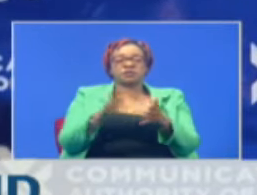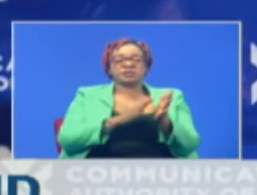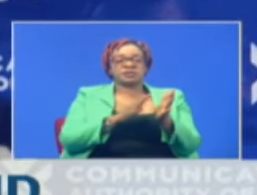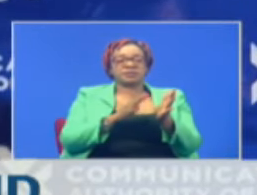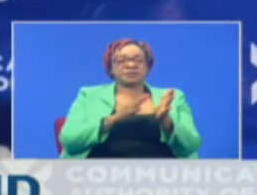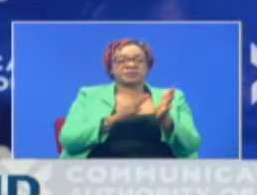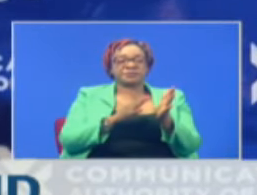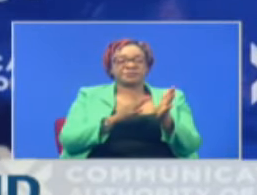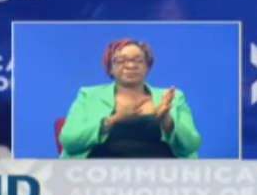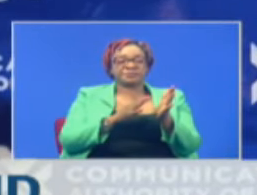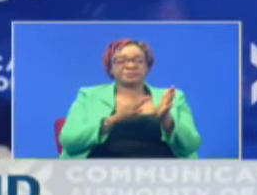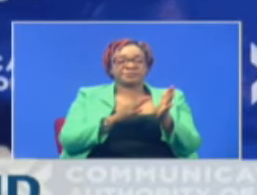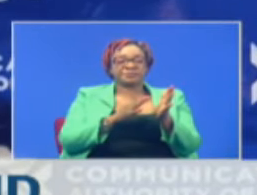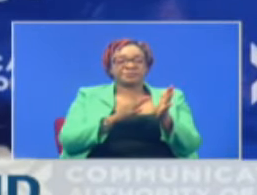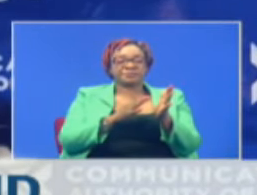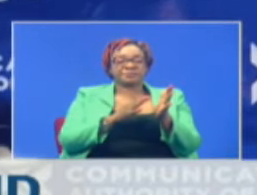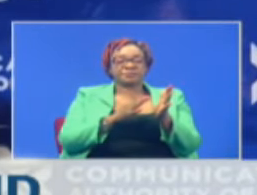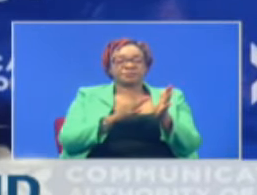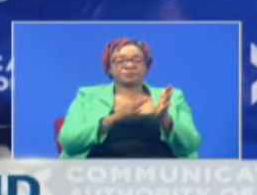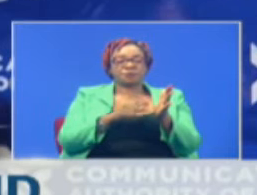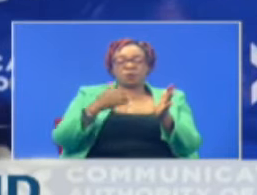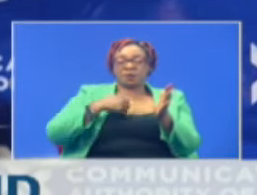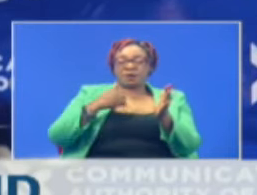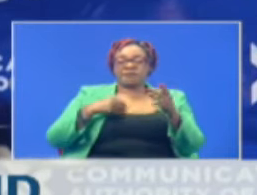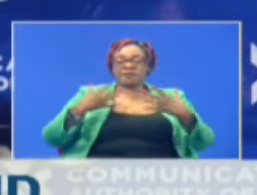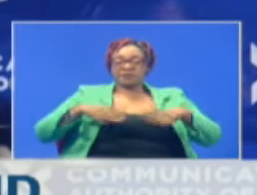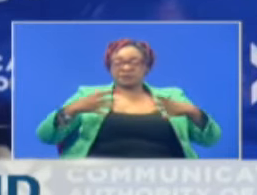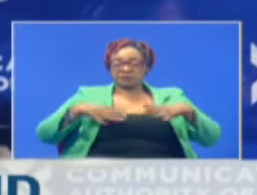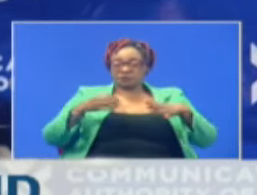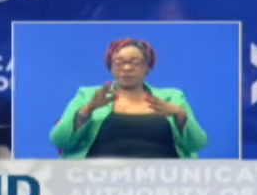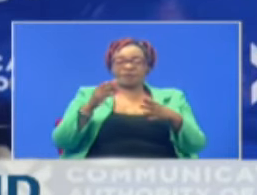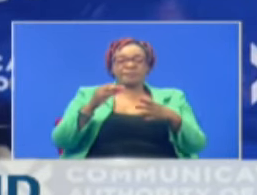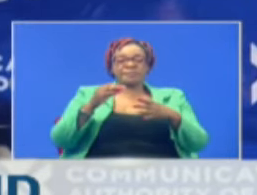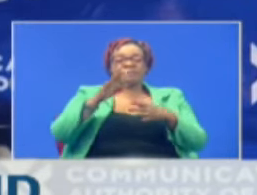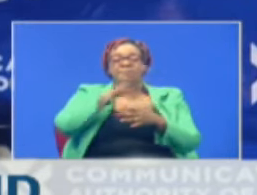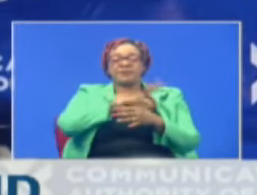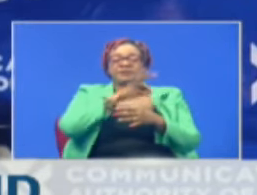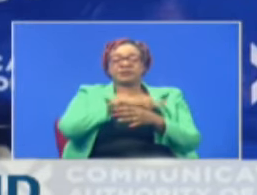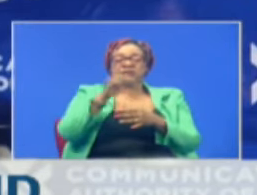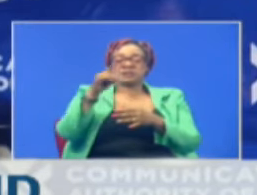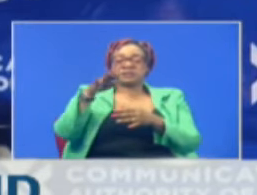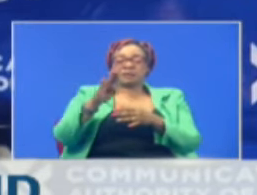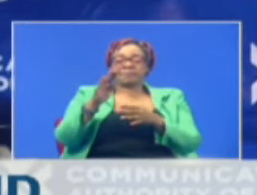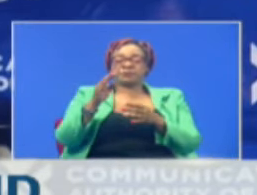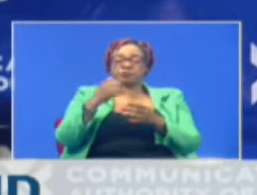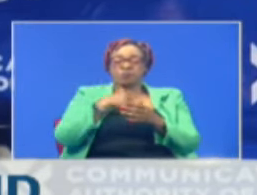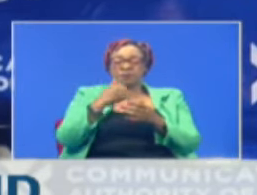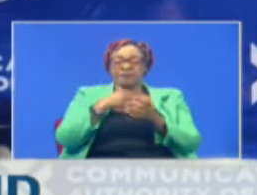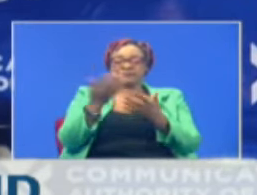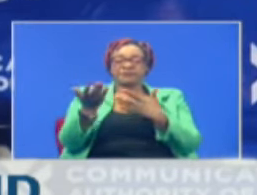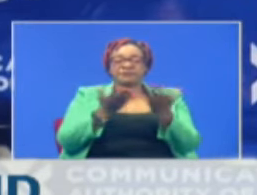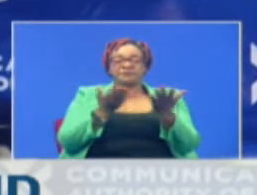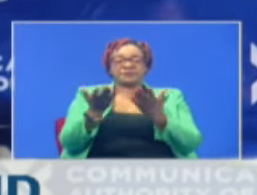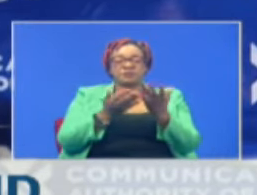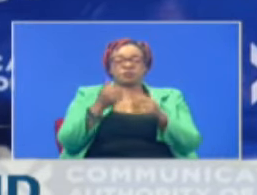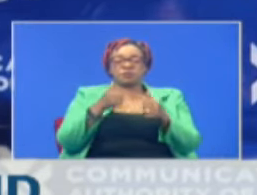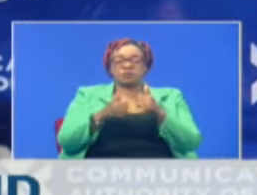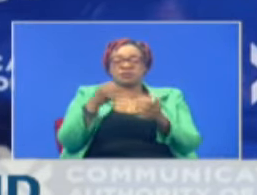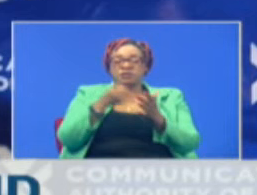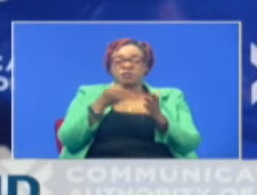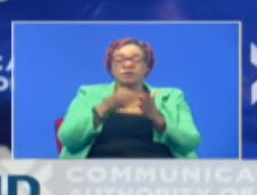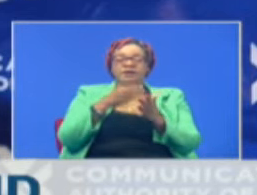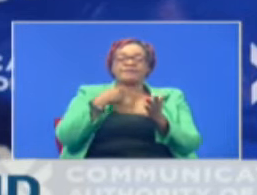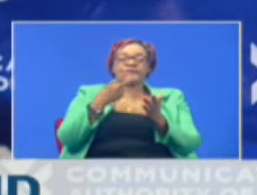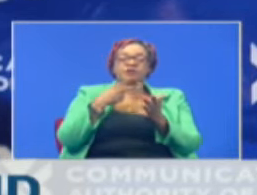Selected sublocations will facilitate residents of beneficiary sublocations to enjoy a host of services, which include mobile voice,